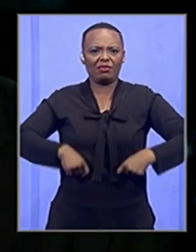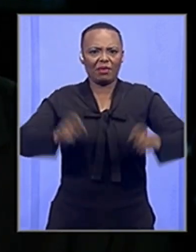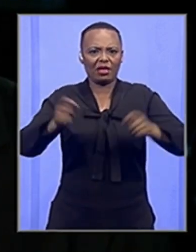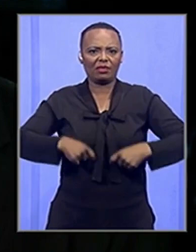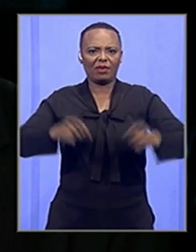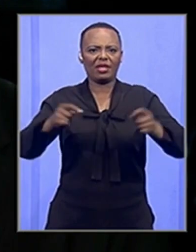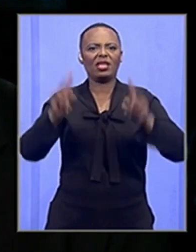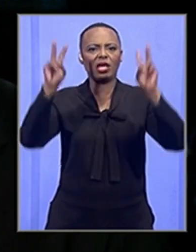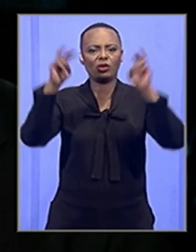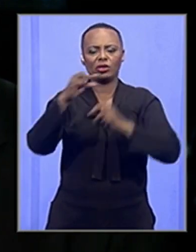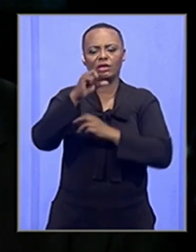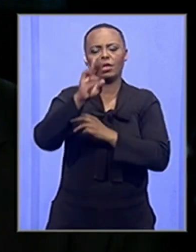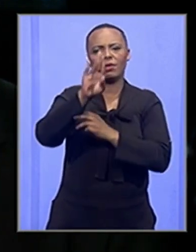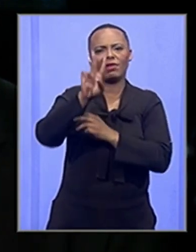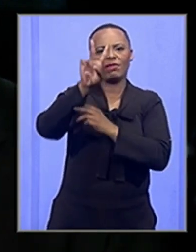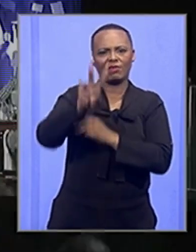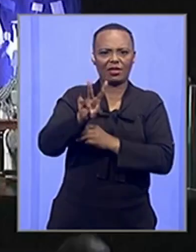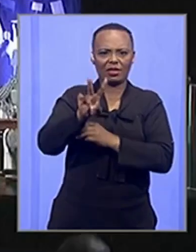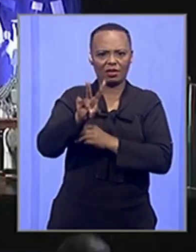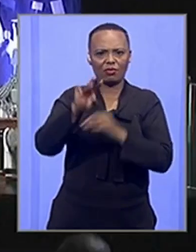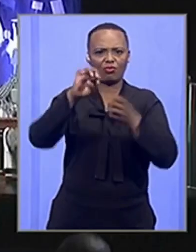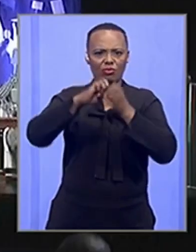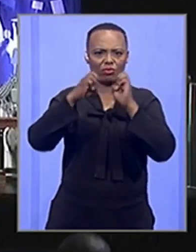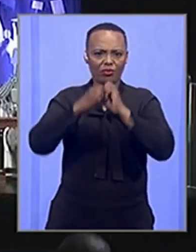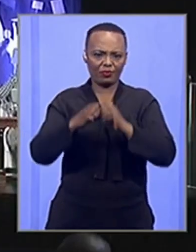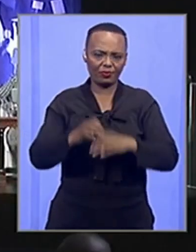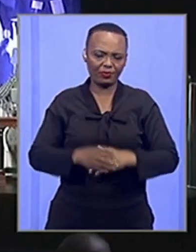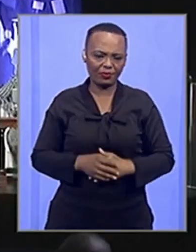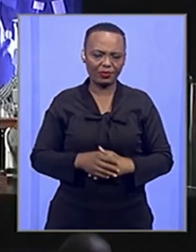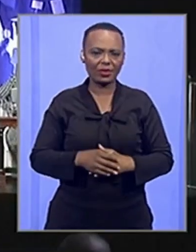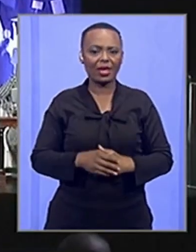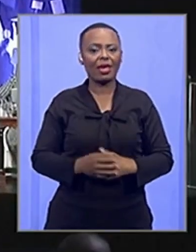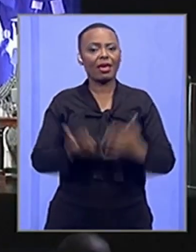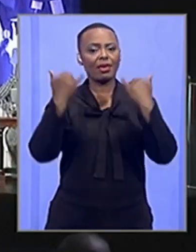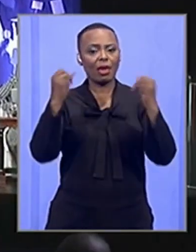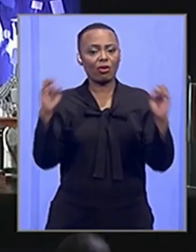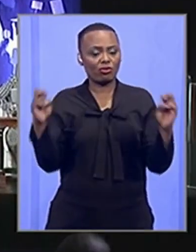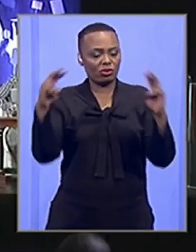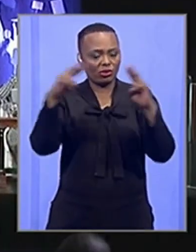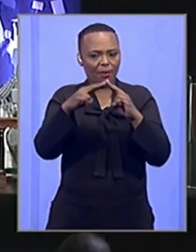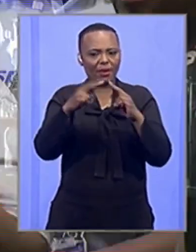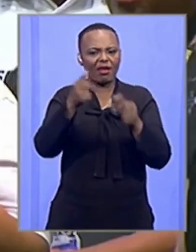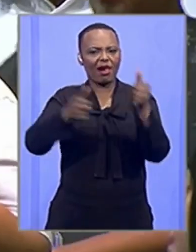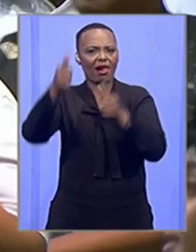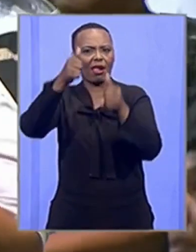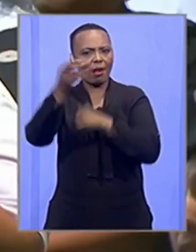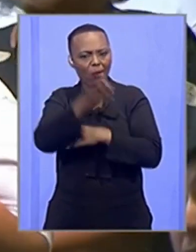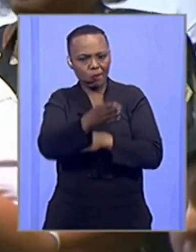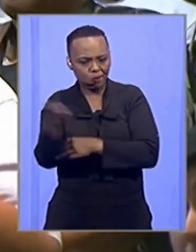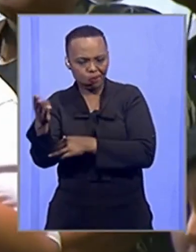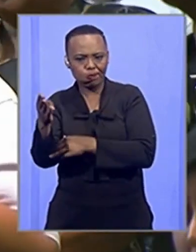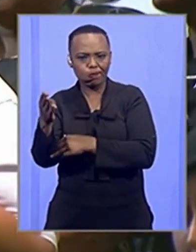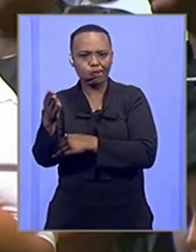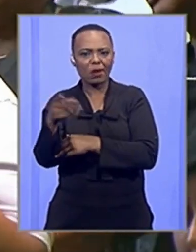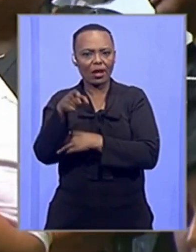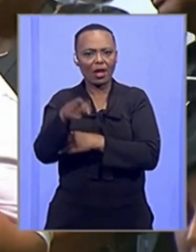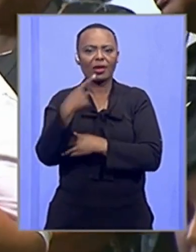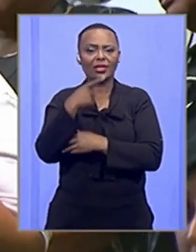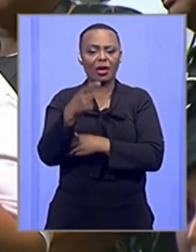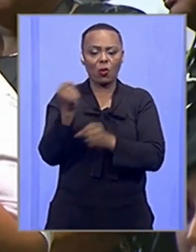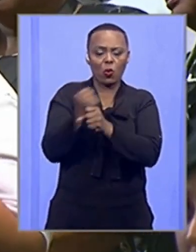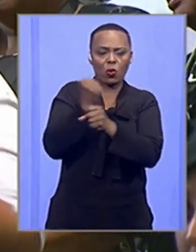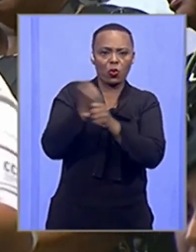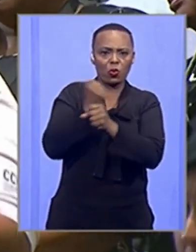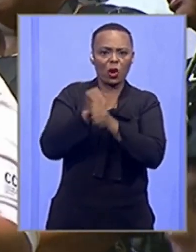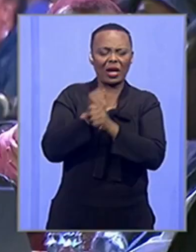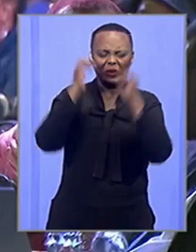towards gender-based violence program. Kopanong ye go bonagetše bakgathatema ba dumela gore mošomo wo o swanetšego